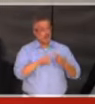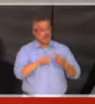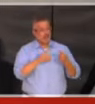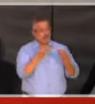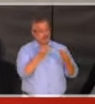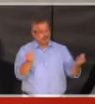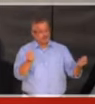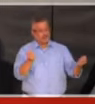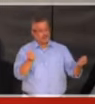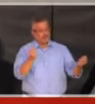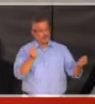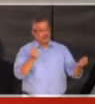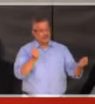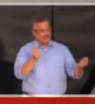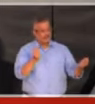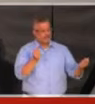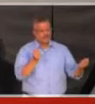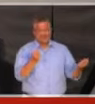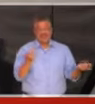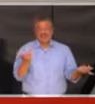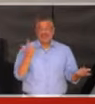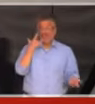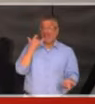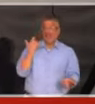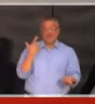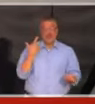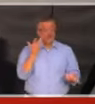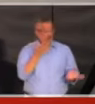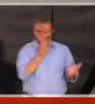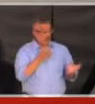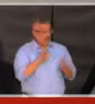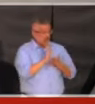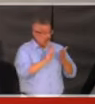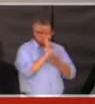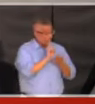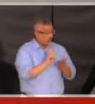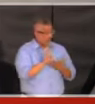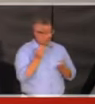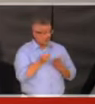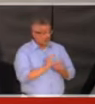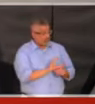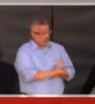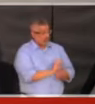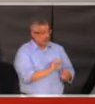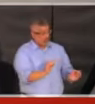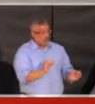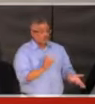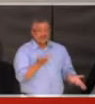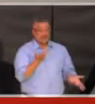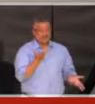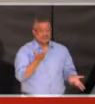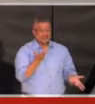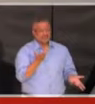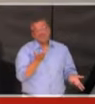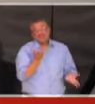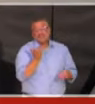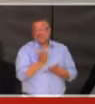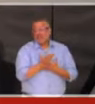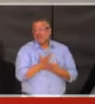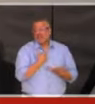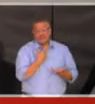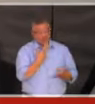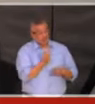the fact that we haven't been investing in our system of higher education over the course of the last few decades. We frankly stopped investing in